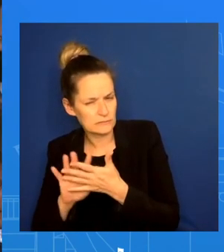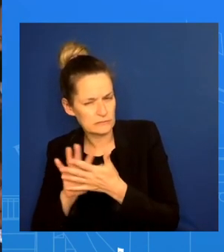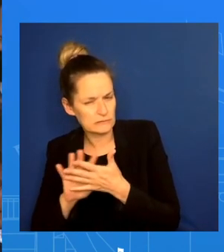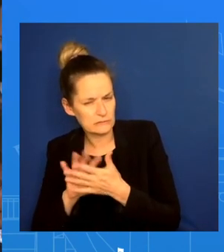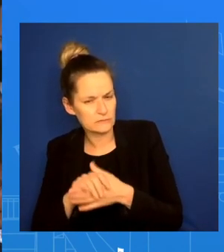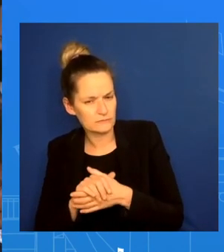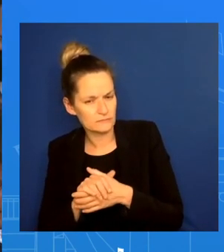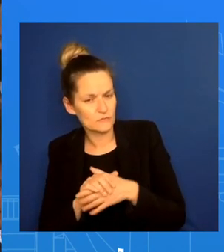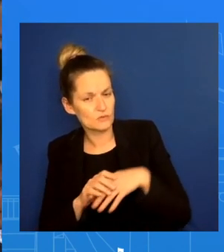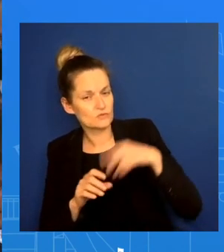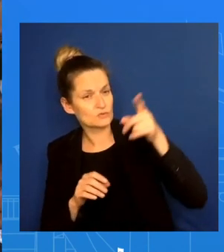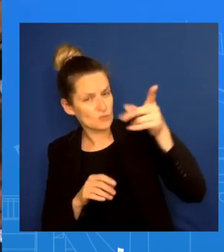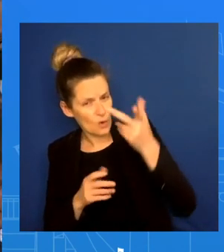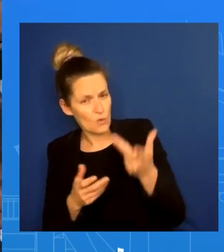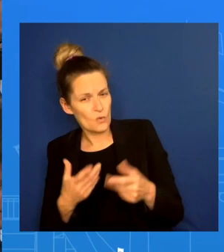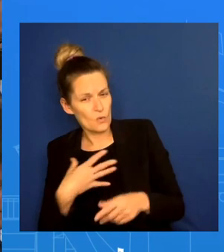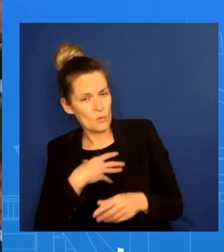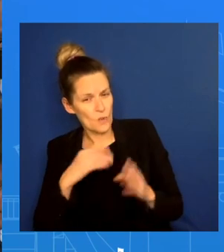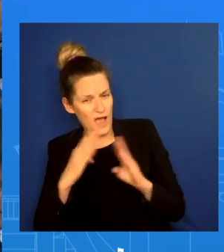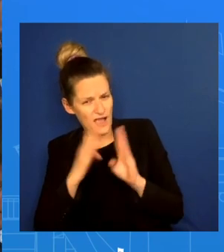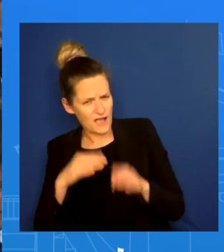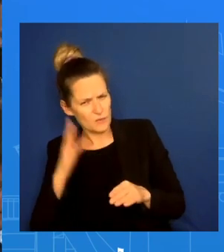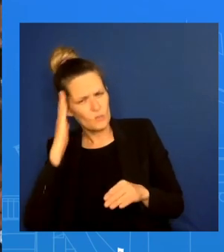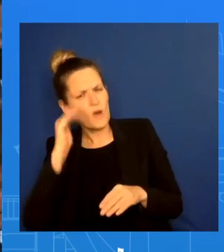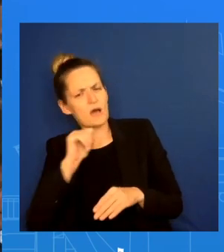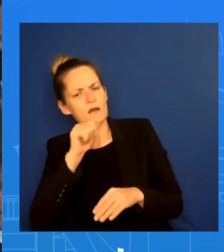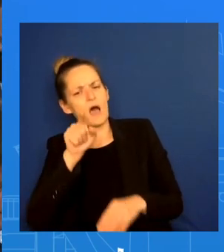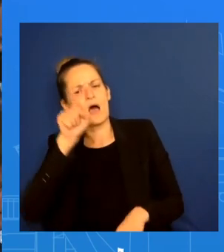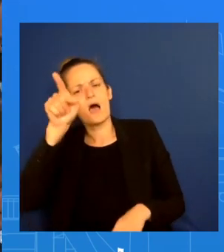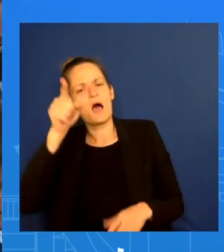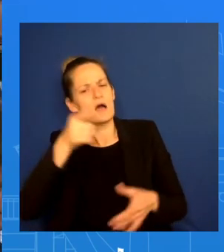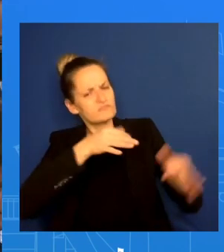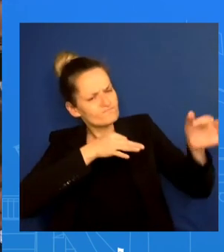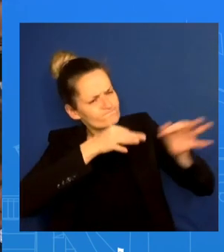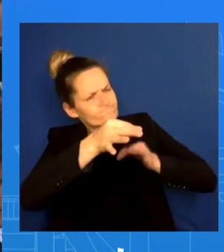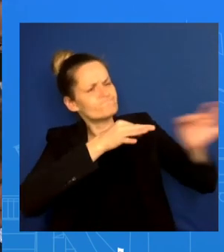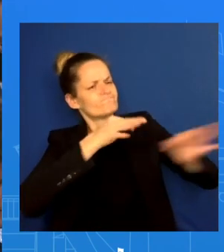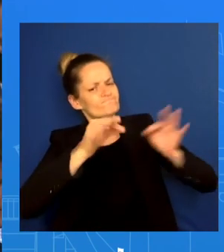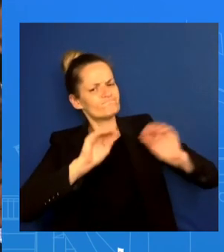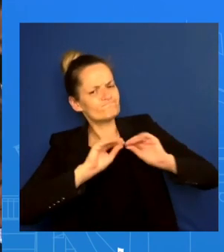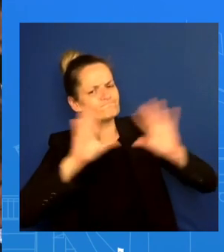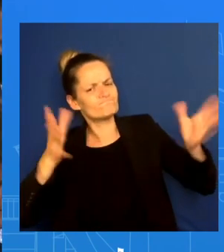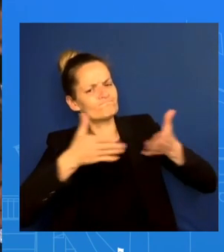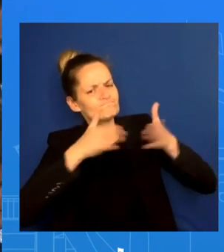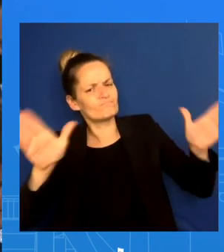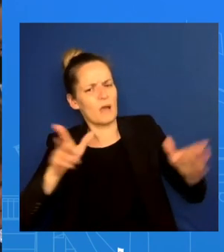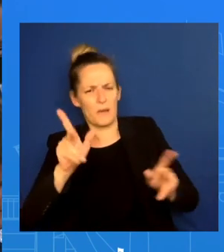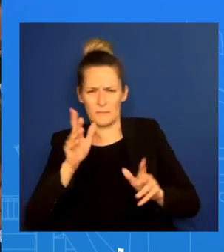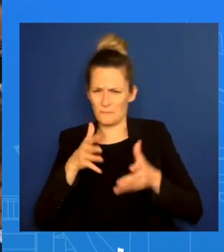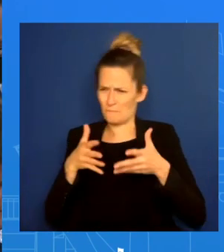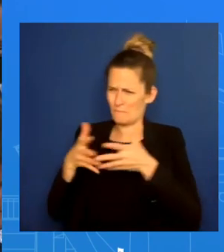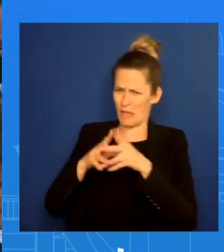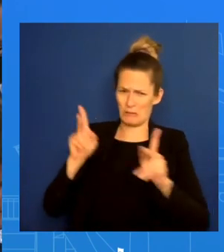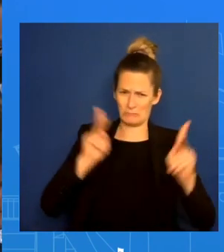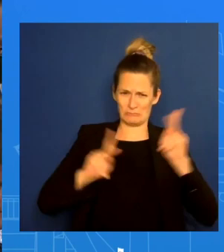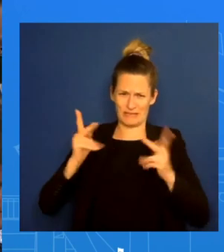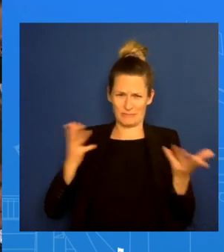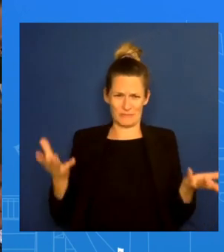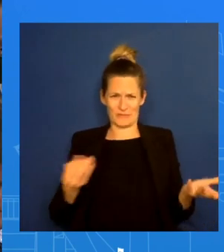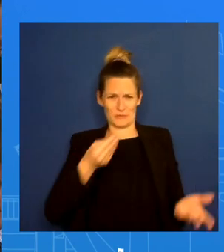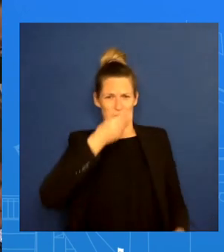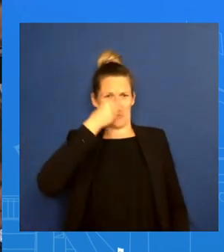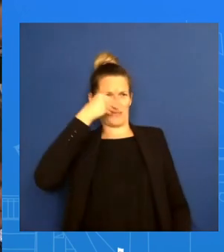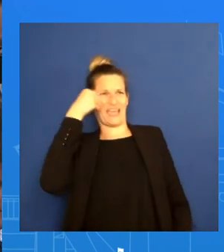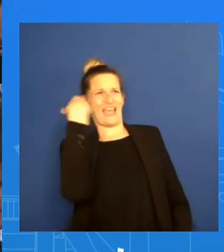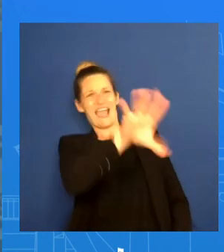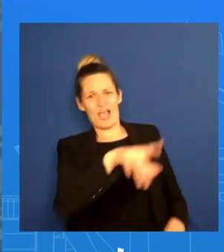broadly to Americans, who it doesn't really matter whether a group of economists that they've never heard of declare a recession when it comes to their, you know, just getting